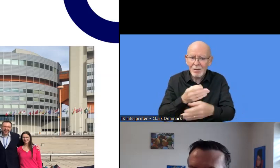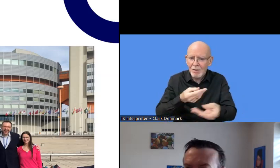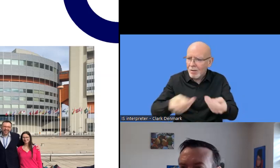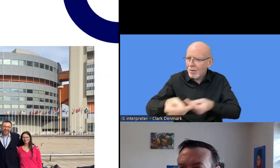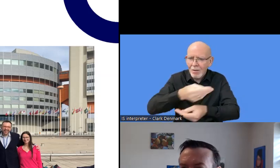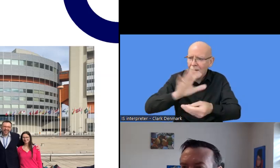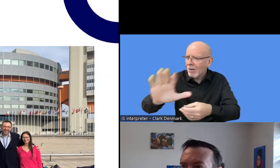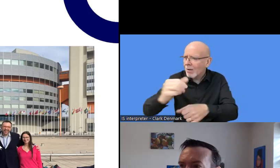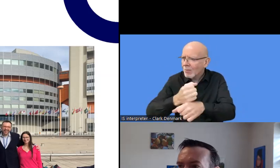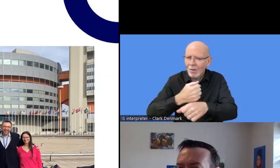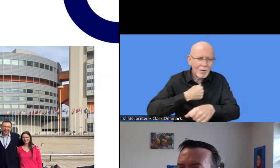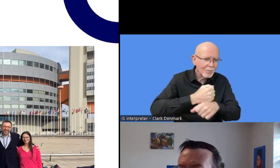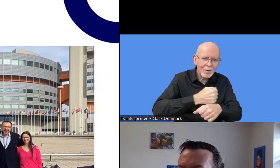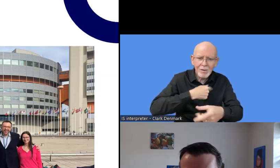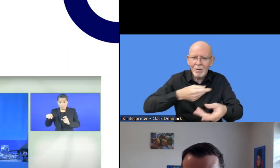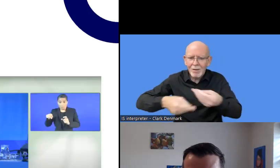cross-fertilization between the different